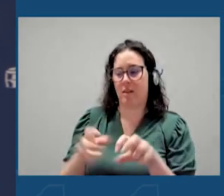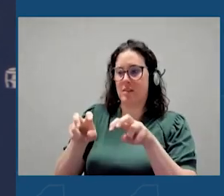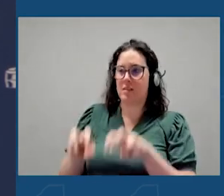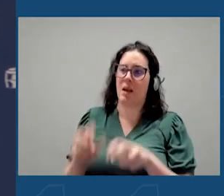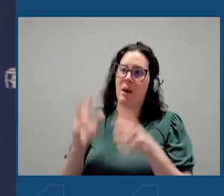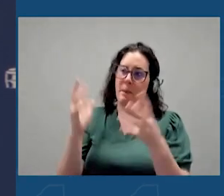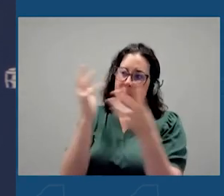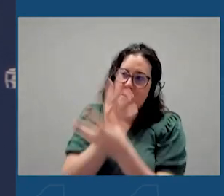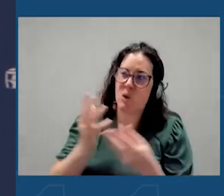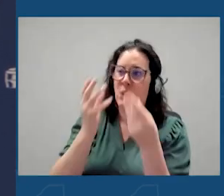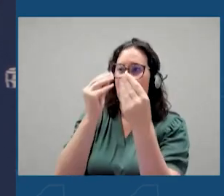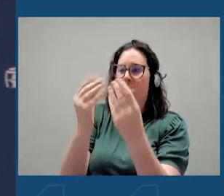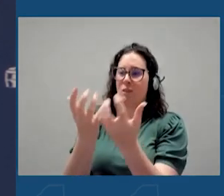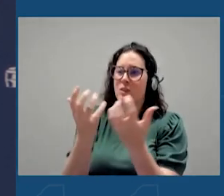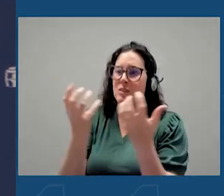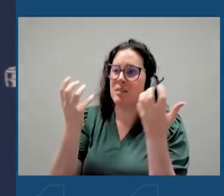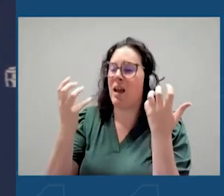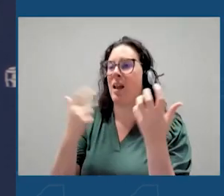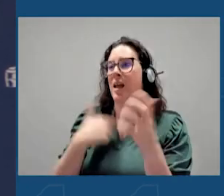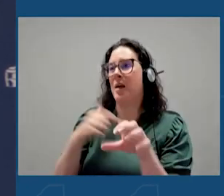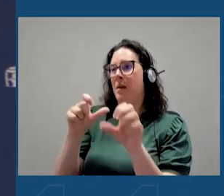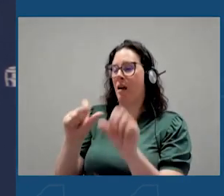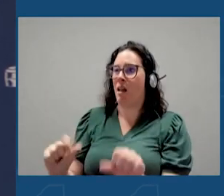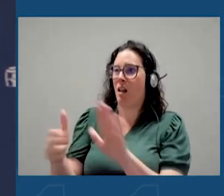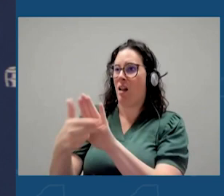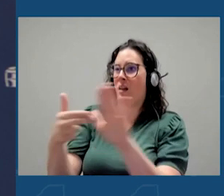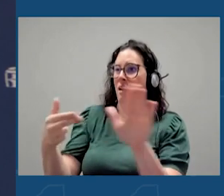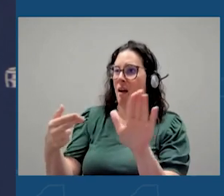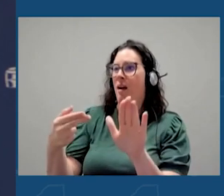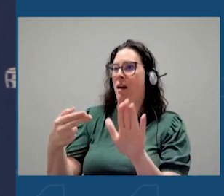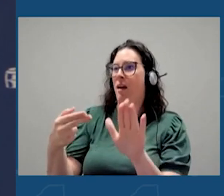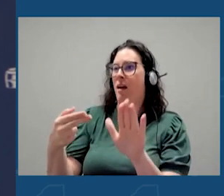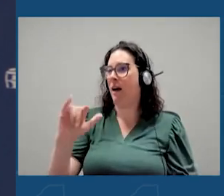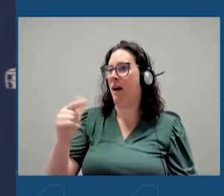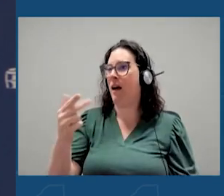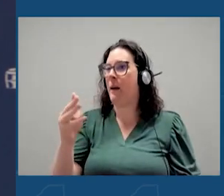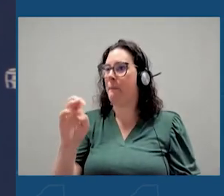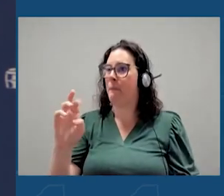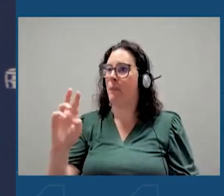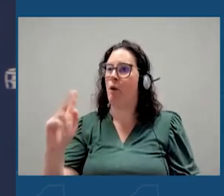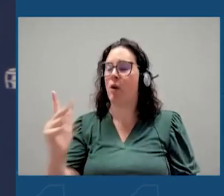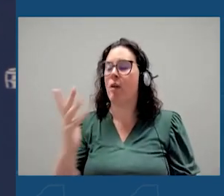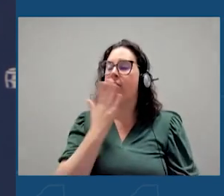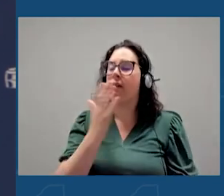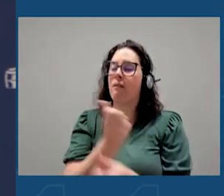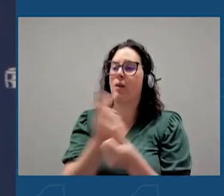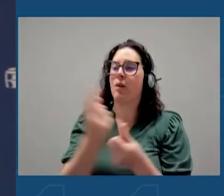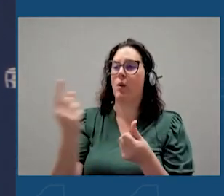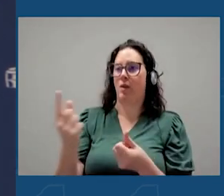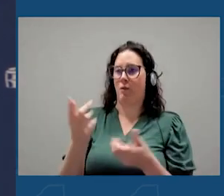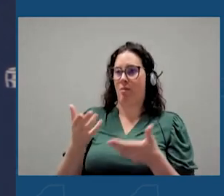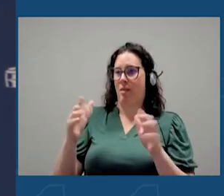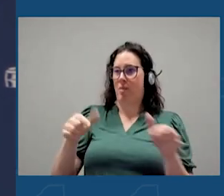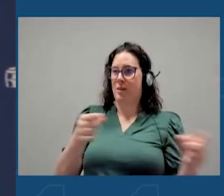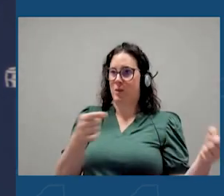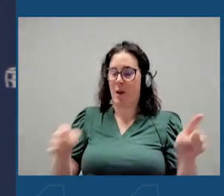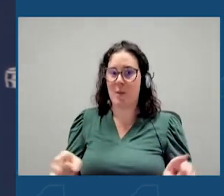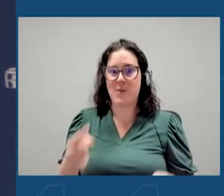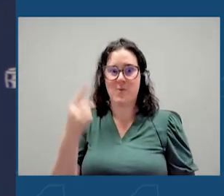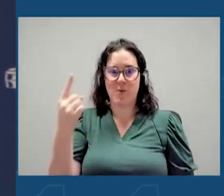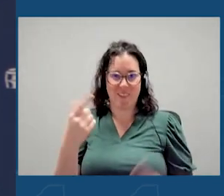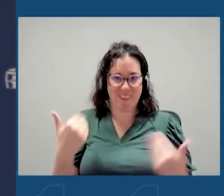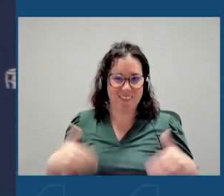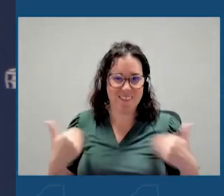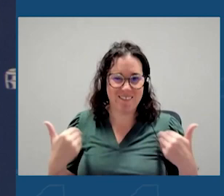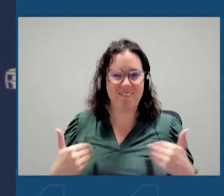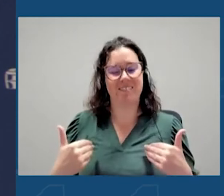names Buffalo Bills and Highmark. I want to thank everyone who made this day happen for me. This is one of the highlights